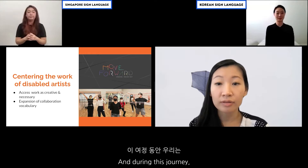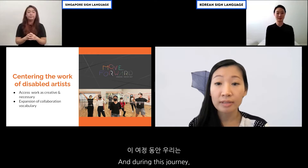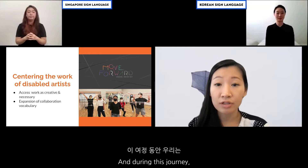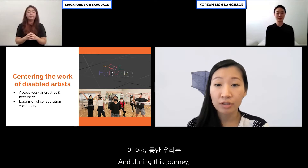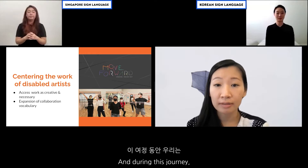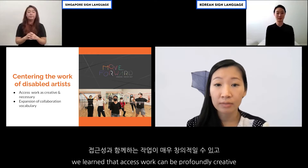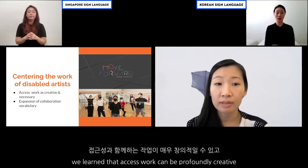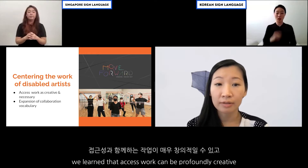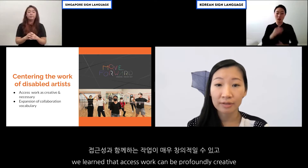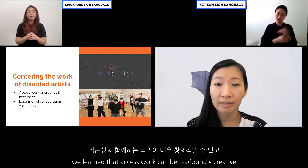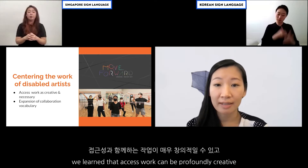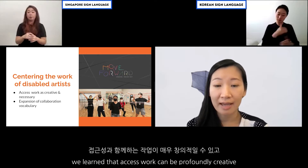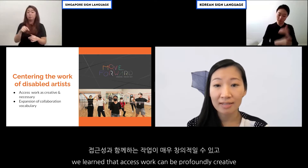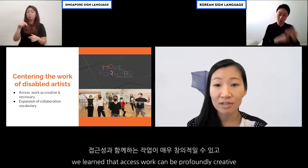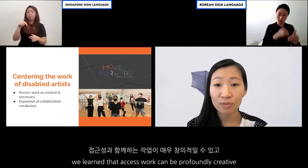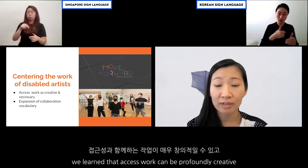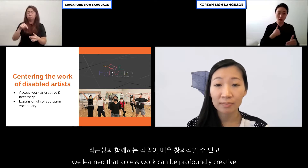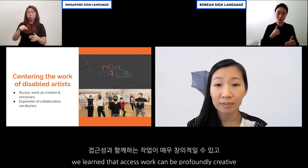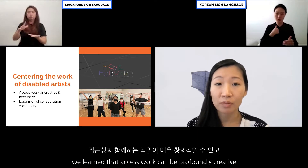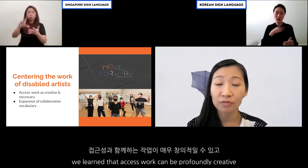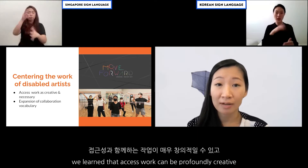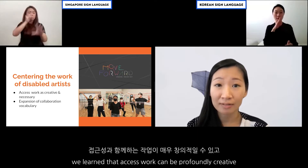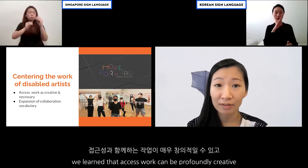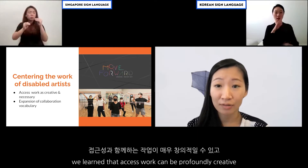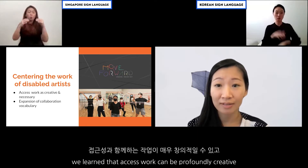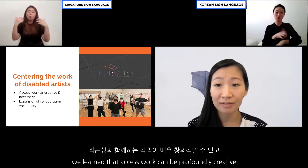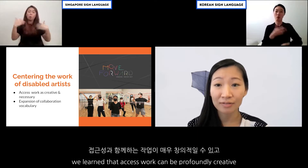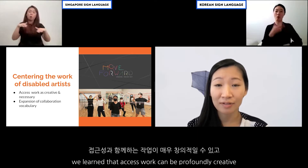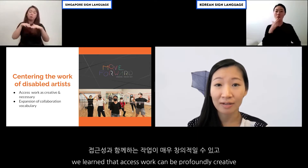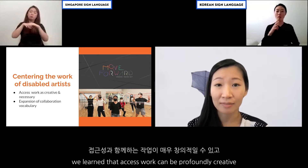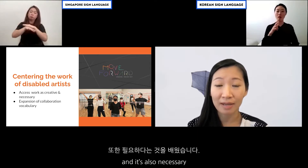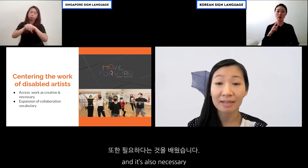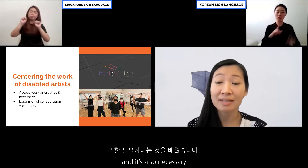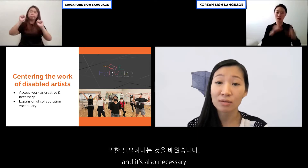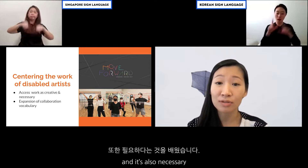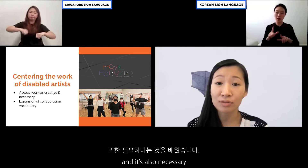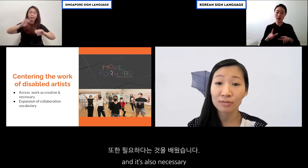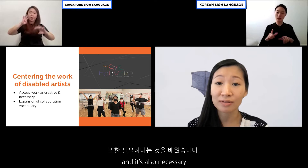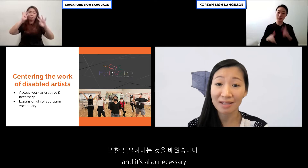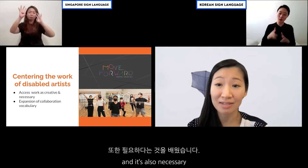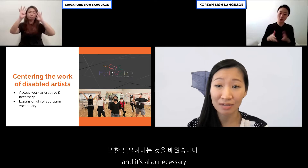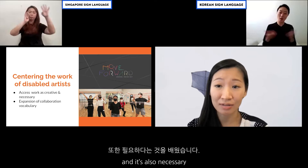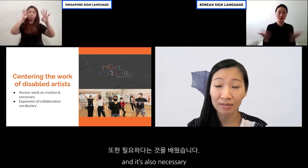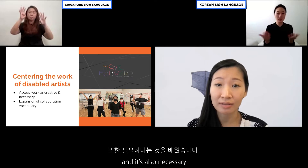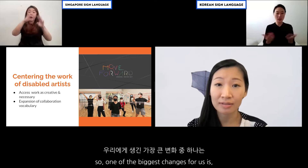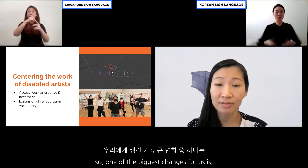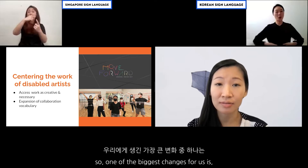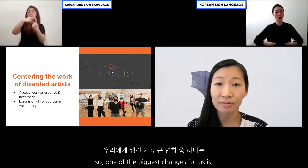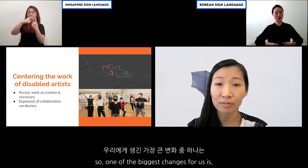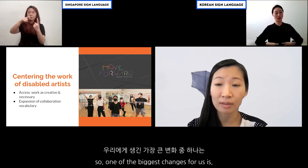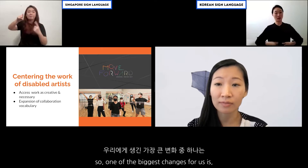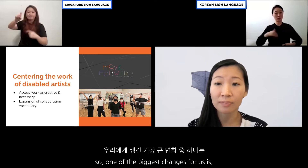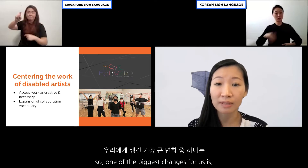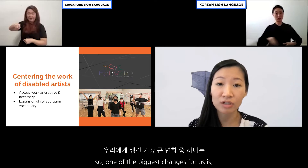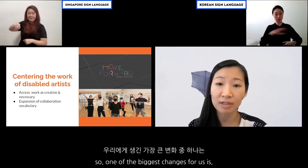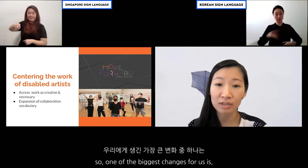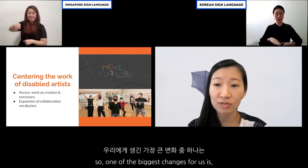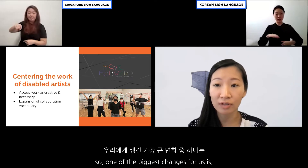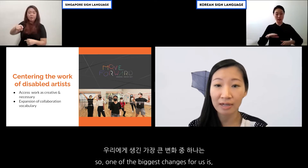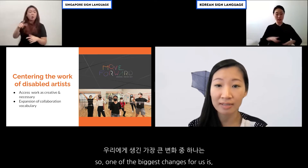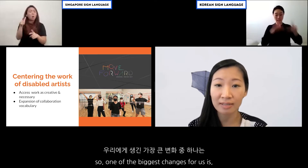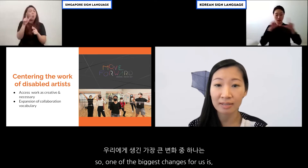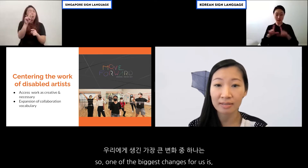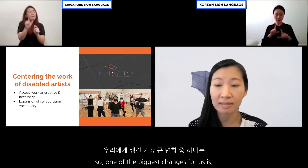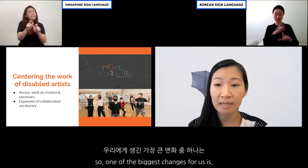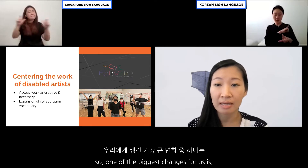And during this journey, we learned that access work can be profoundly creative, and it's also necessary. So one of the biggest changes